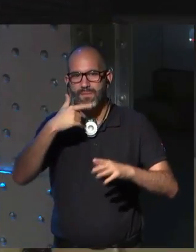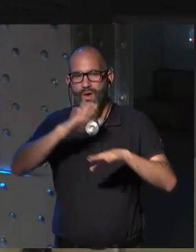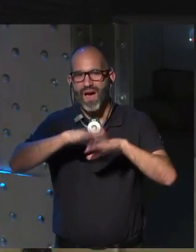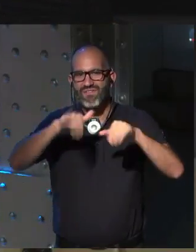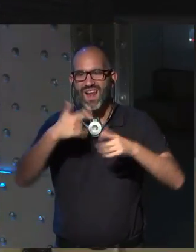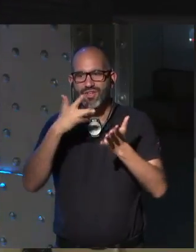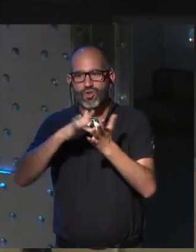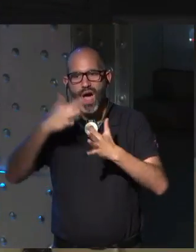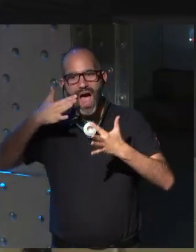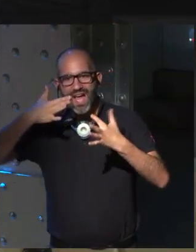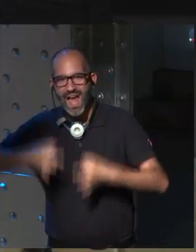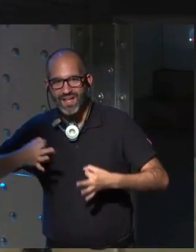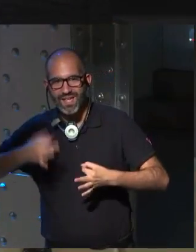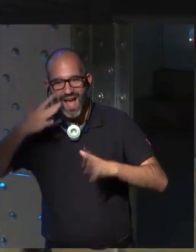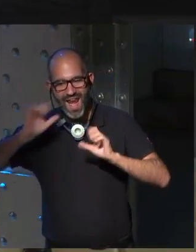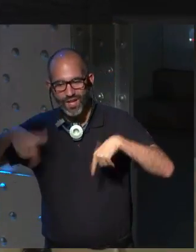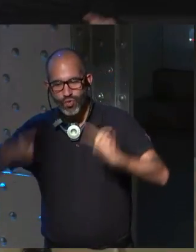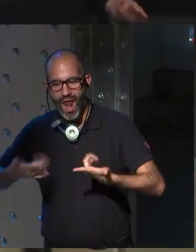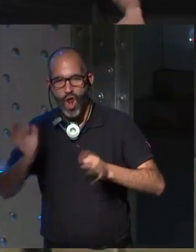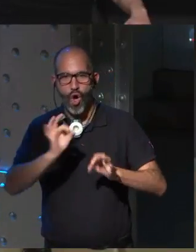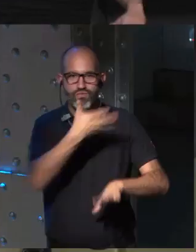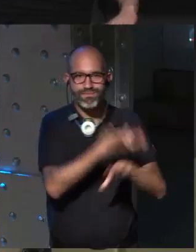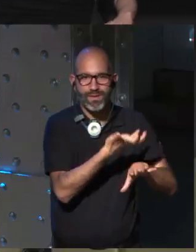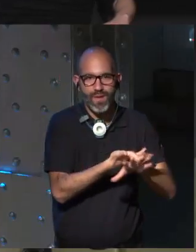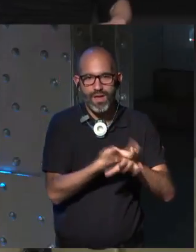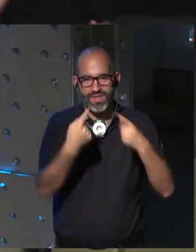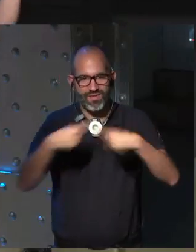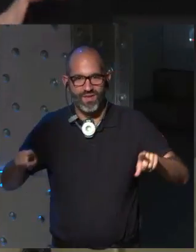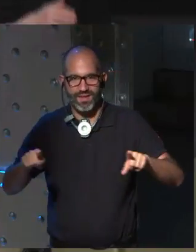It might be the volume or the dynamic range. Before you have a shock wave,